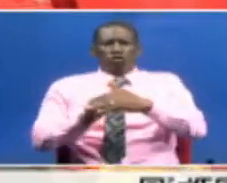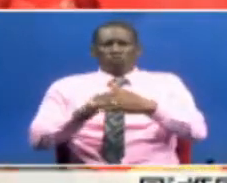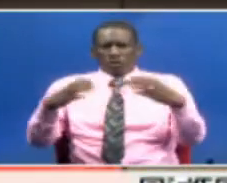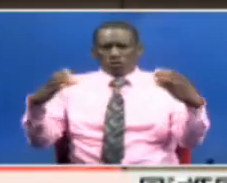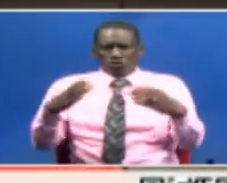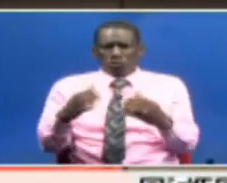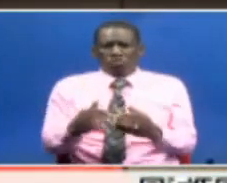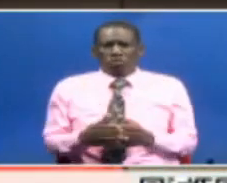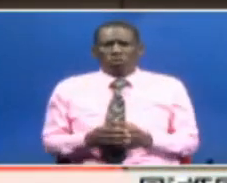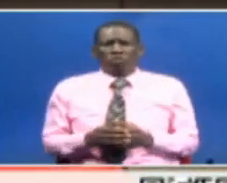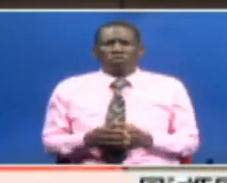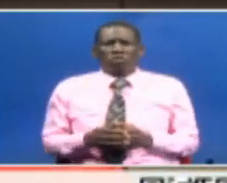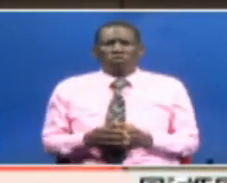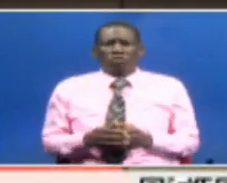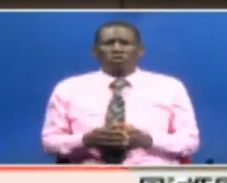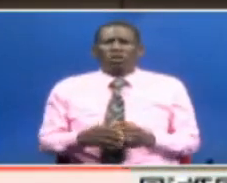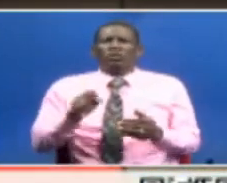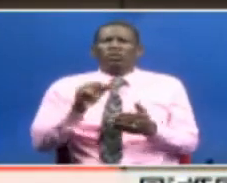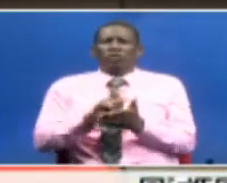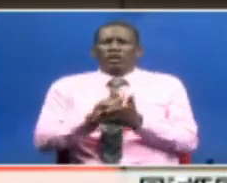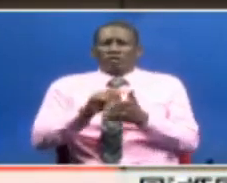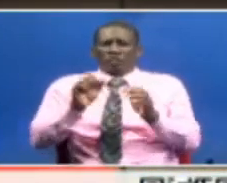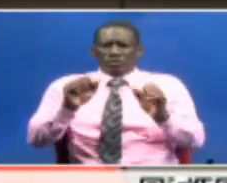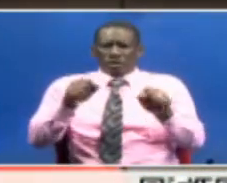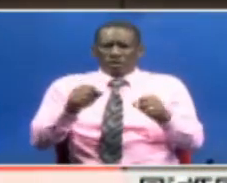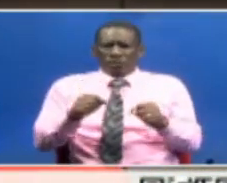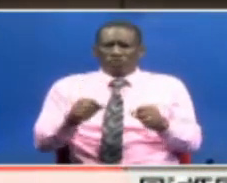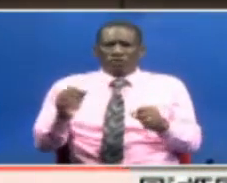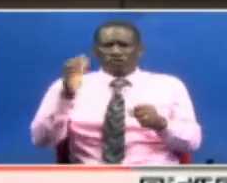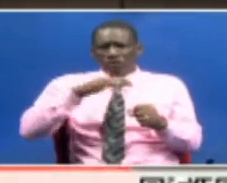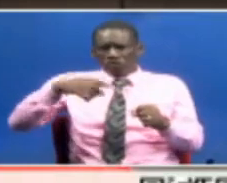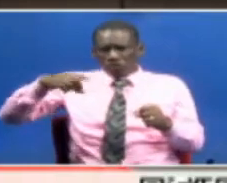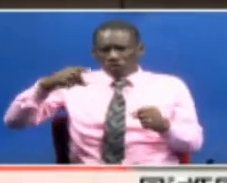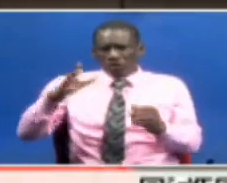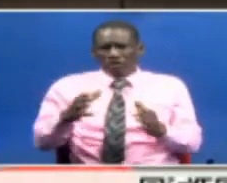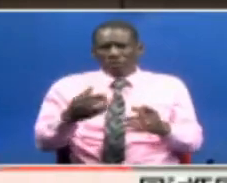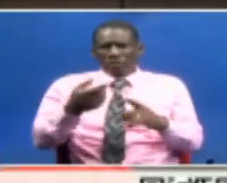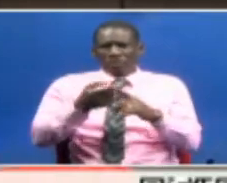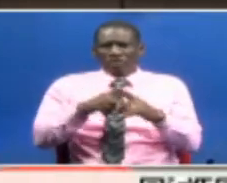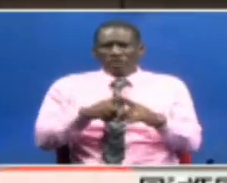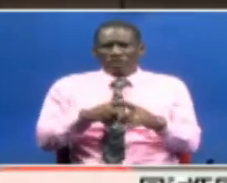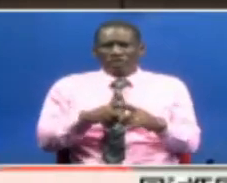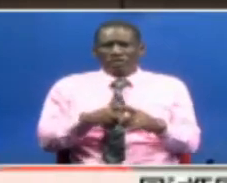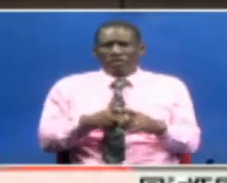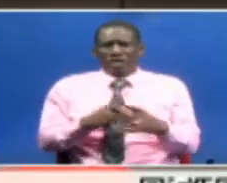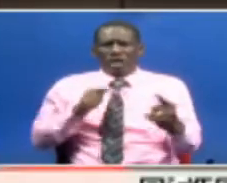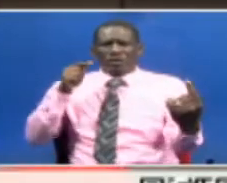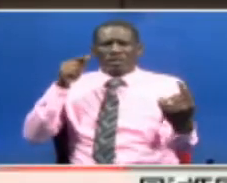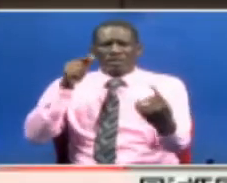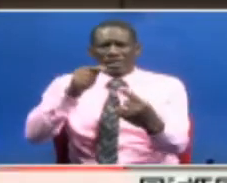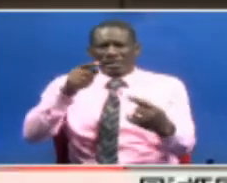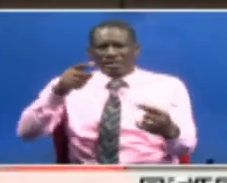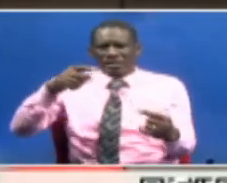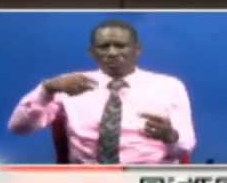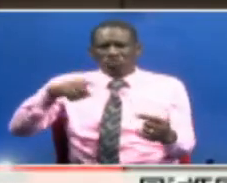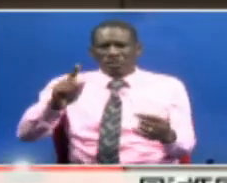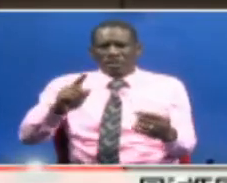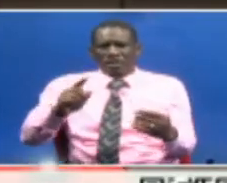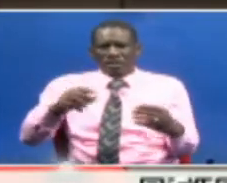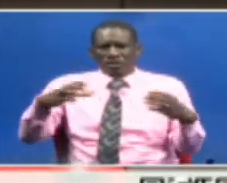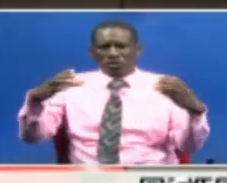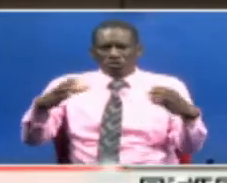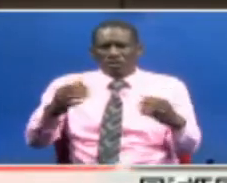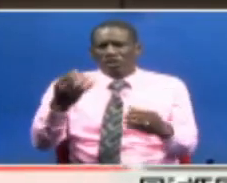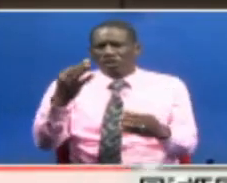slot in the semis directly without going the semis qualifiers or something here. So our target first is to win our pools, two